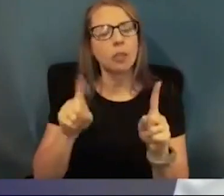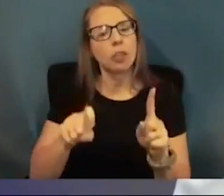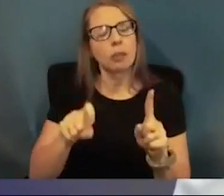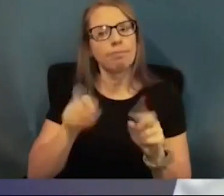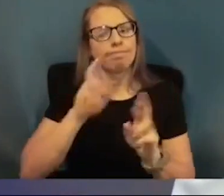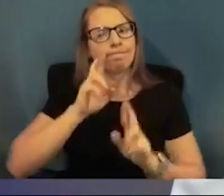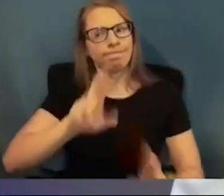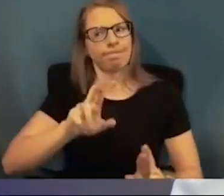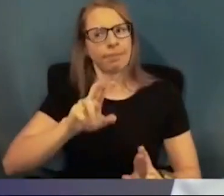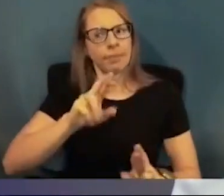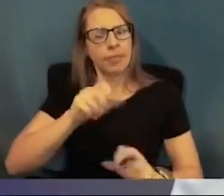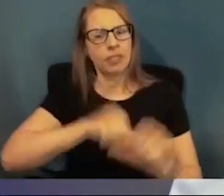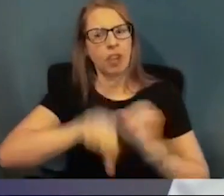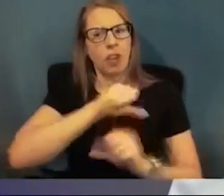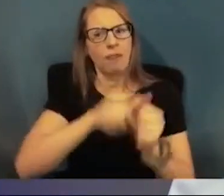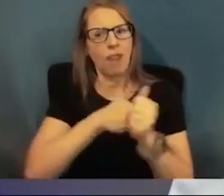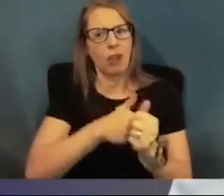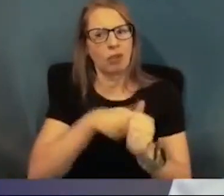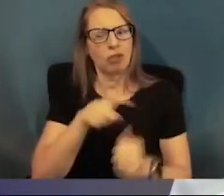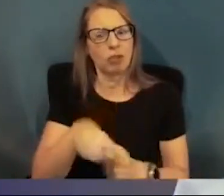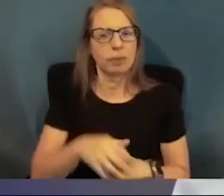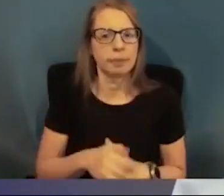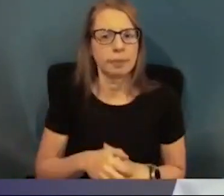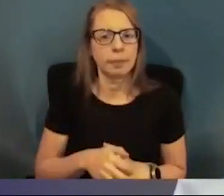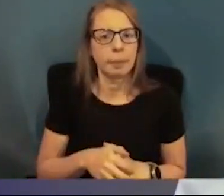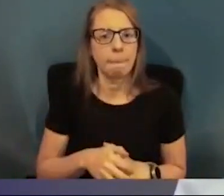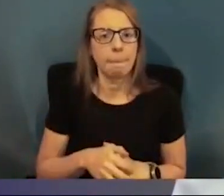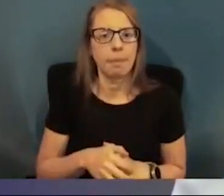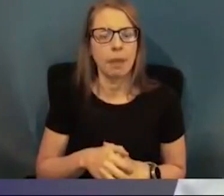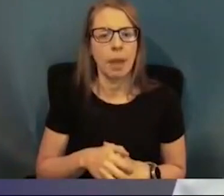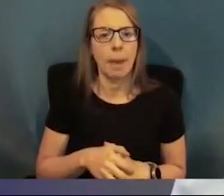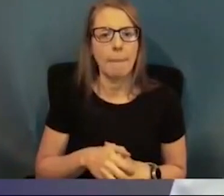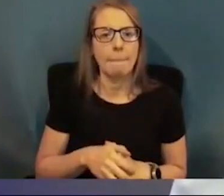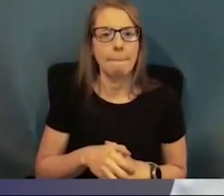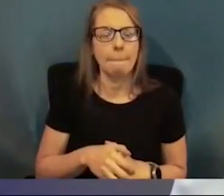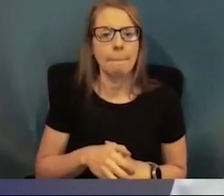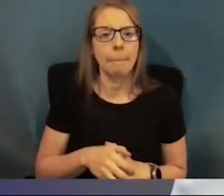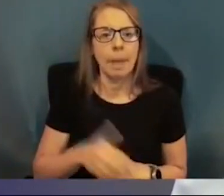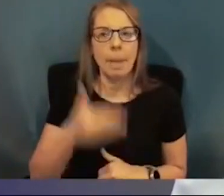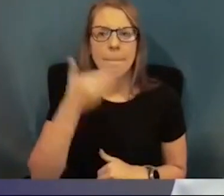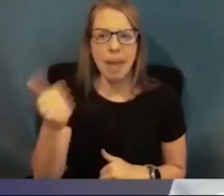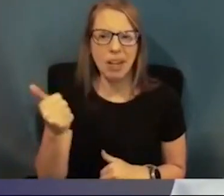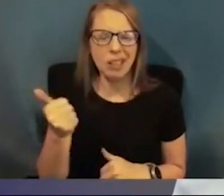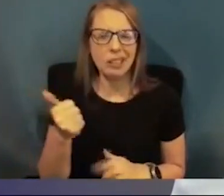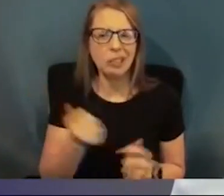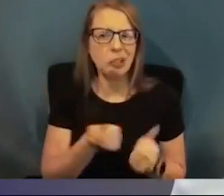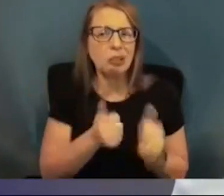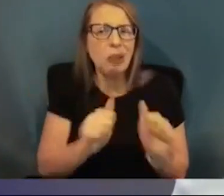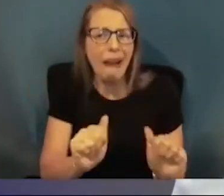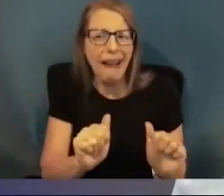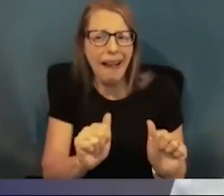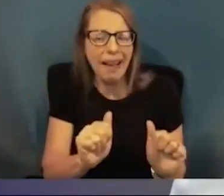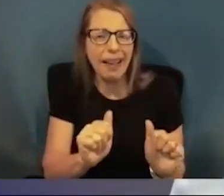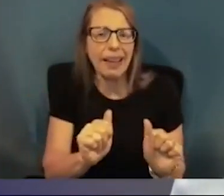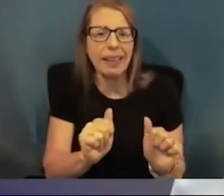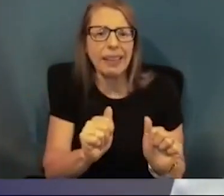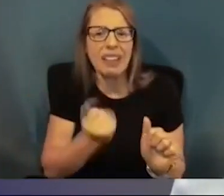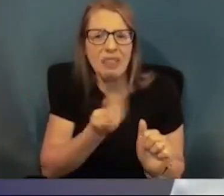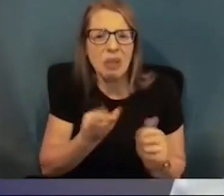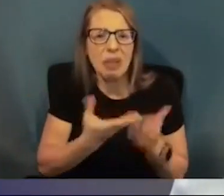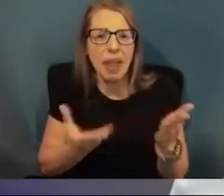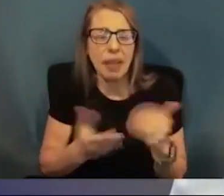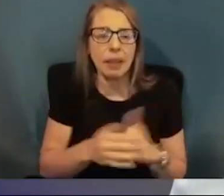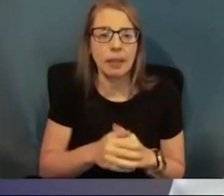other. It's better to be too conservative and take some chances and do some things. I shouldn't say take